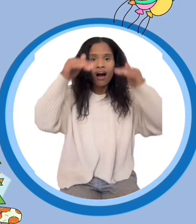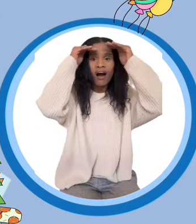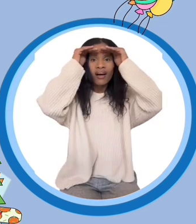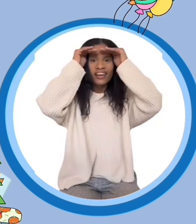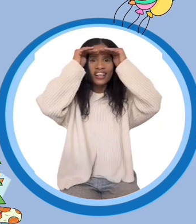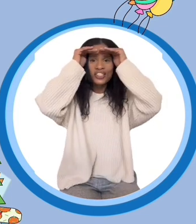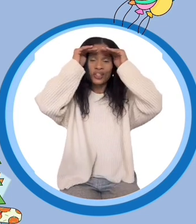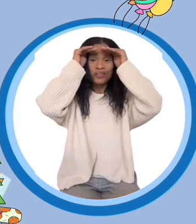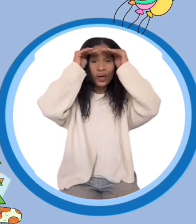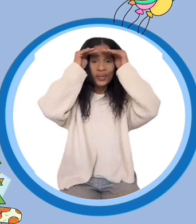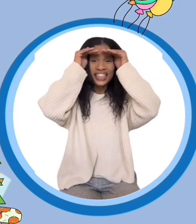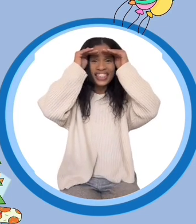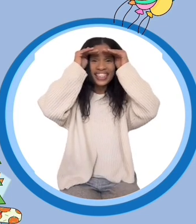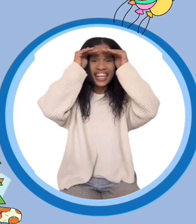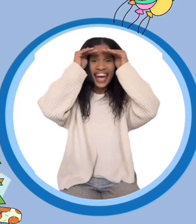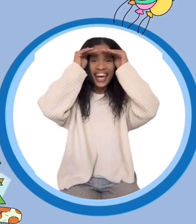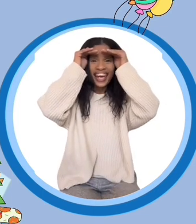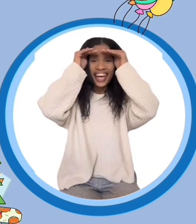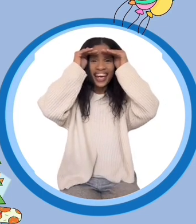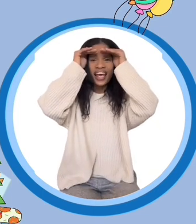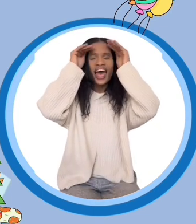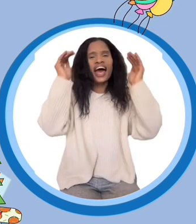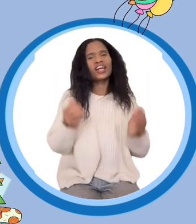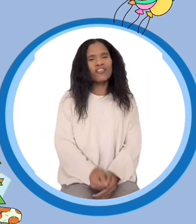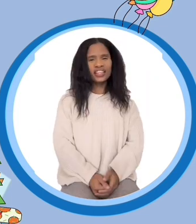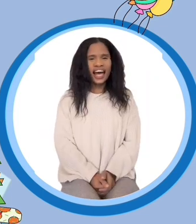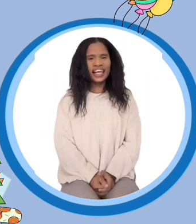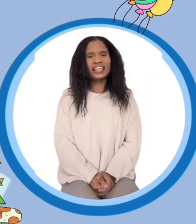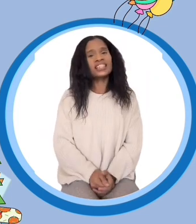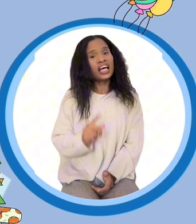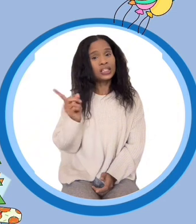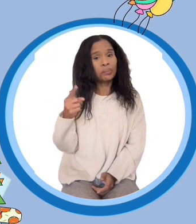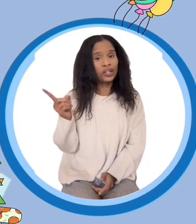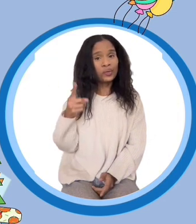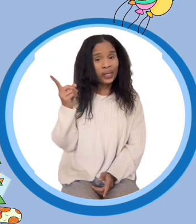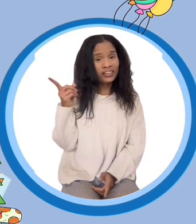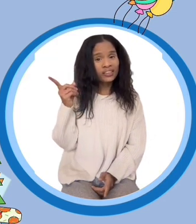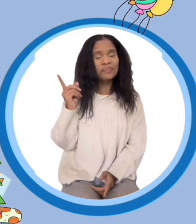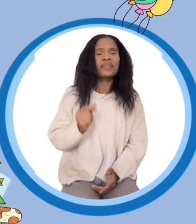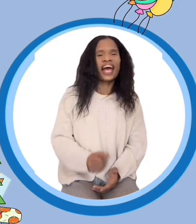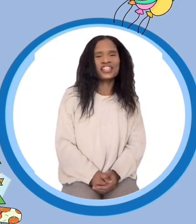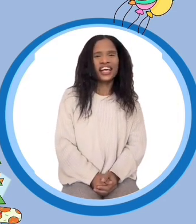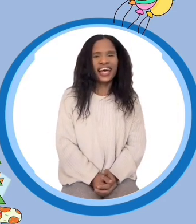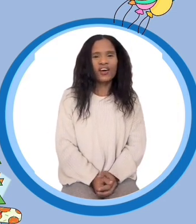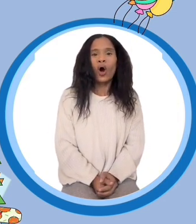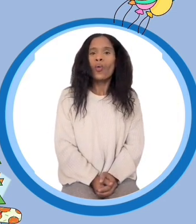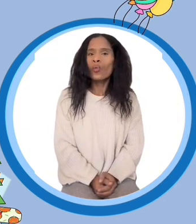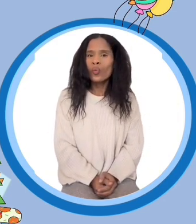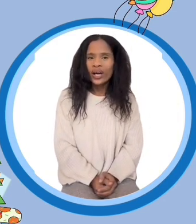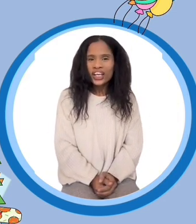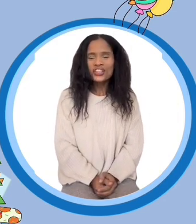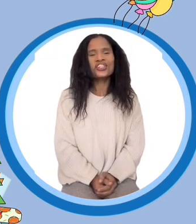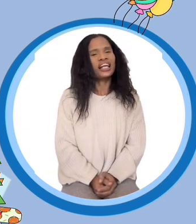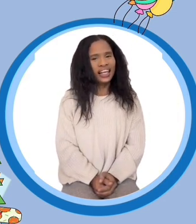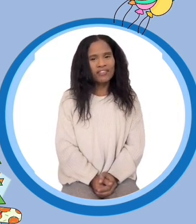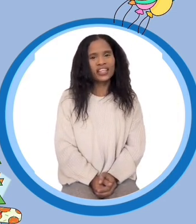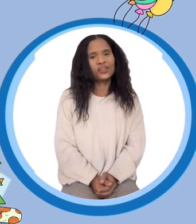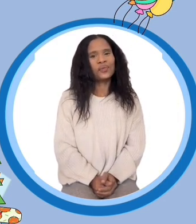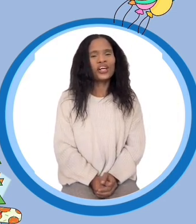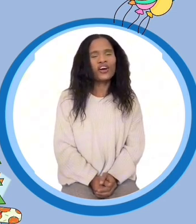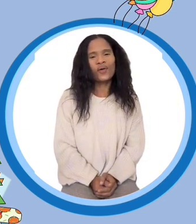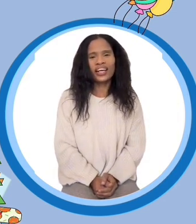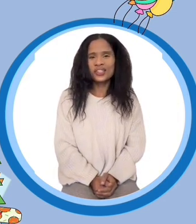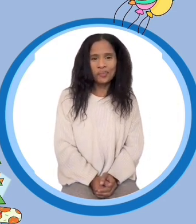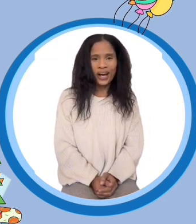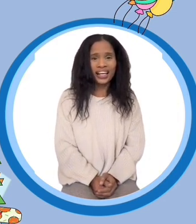weather. Do you know what it is today? And after that, let's spin the wheel and check out which life skill